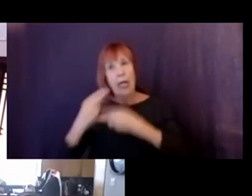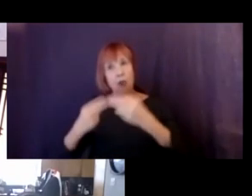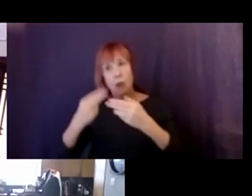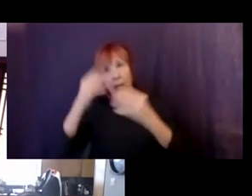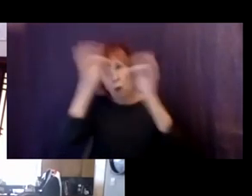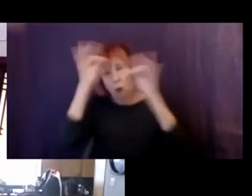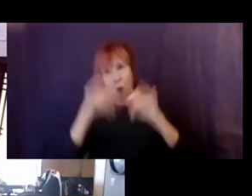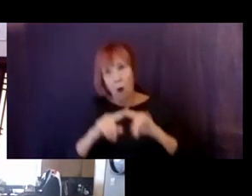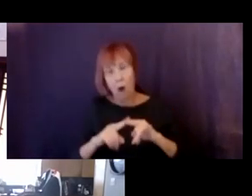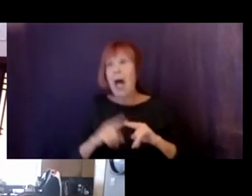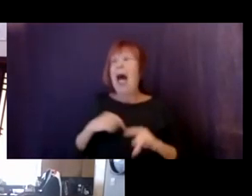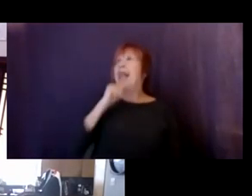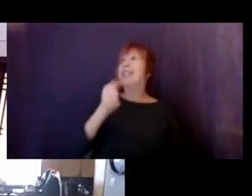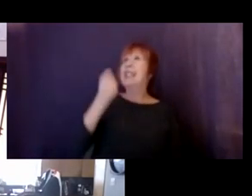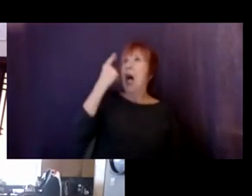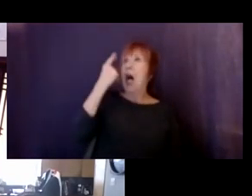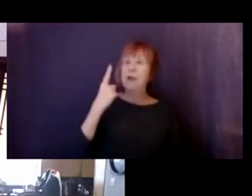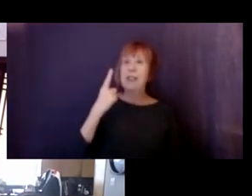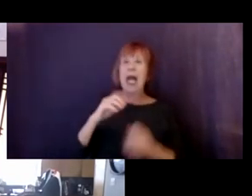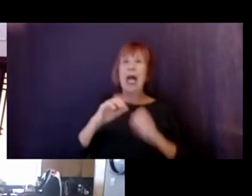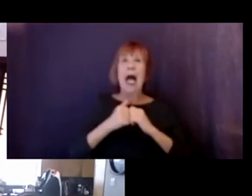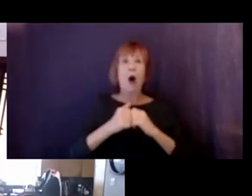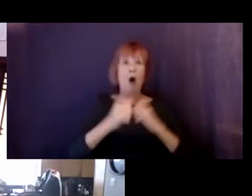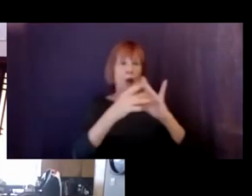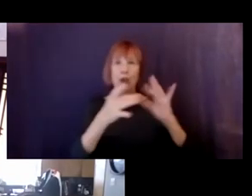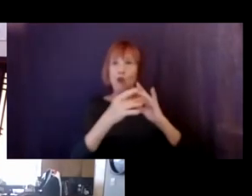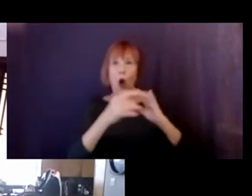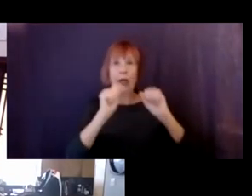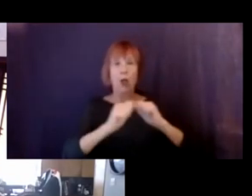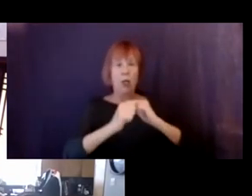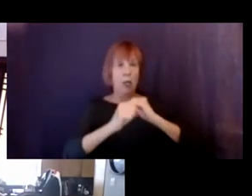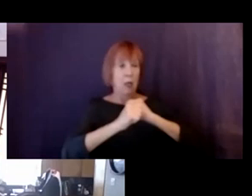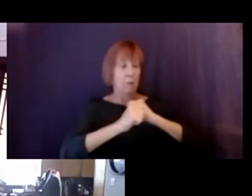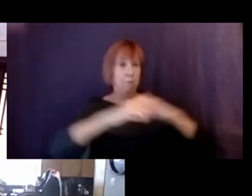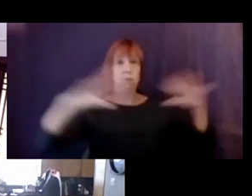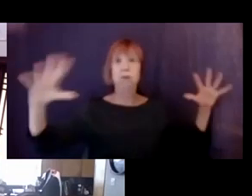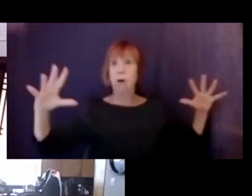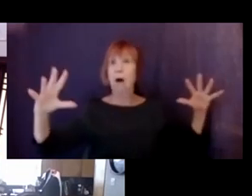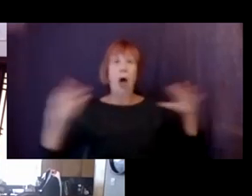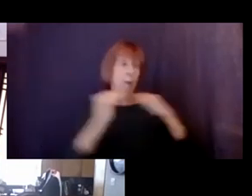the story could go so far beyond the summer camp.